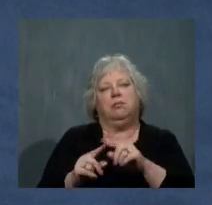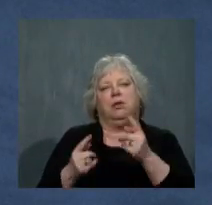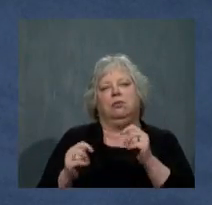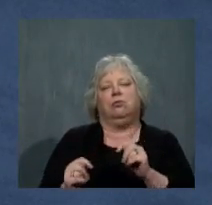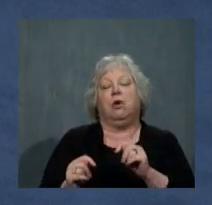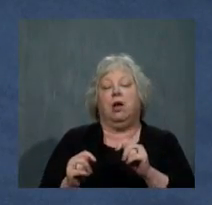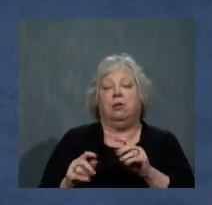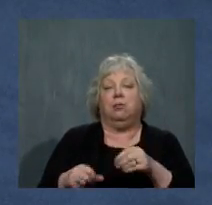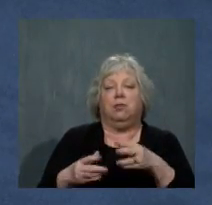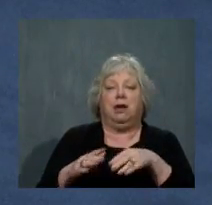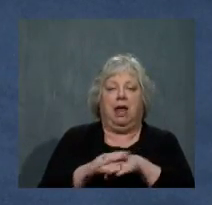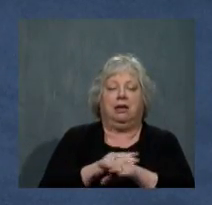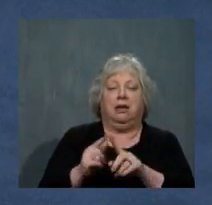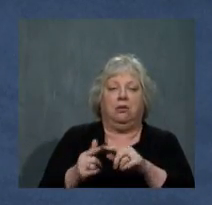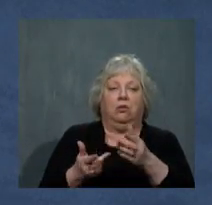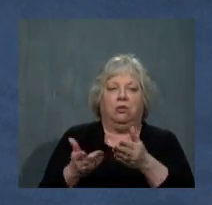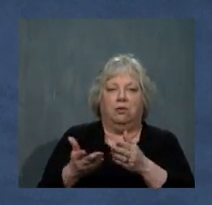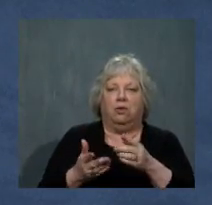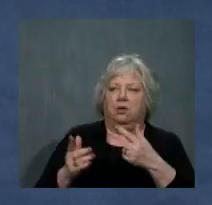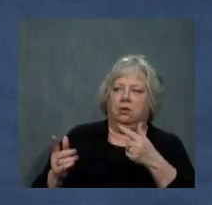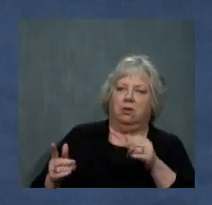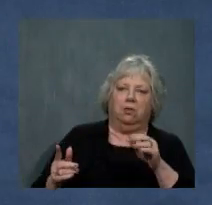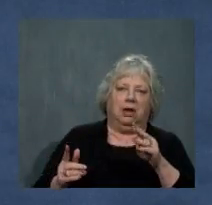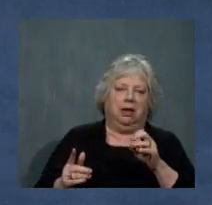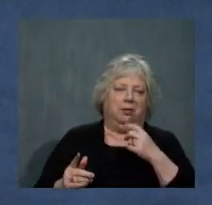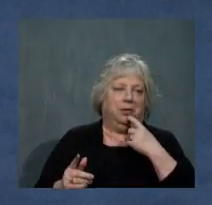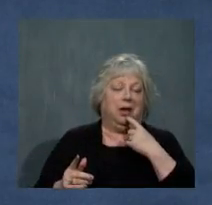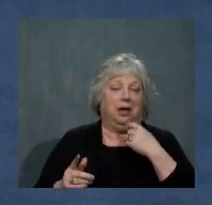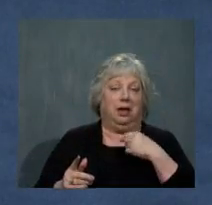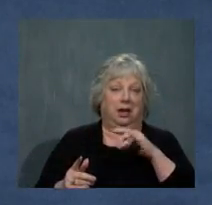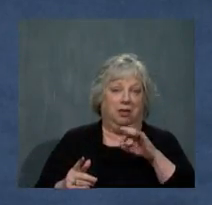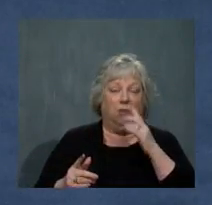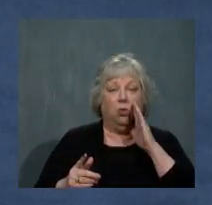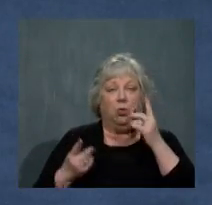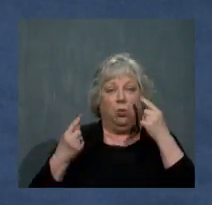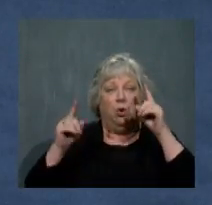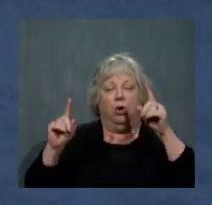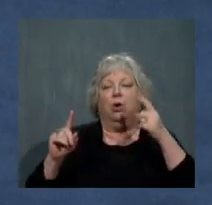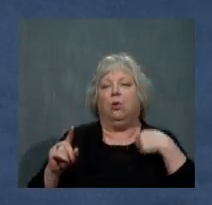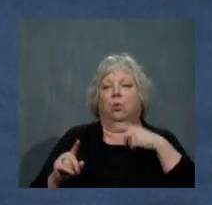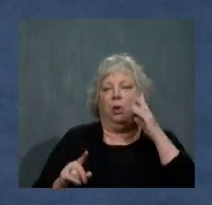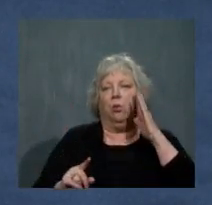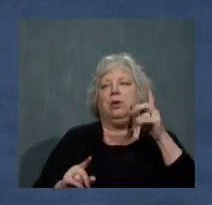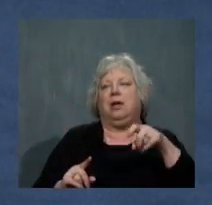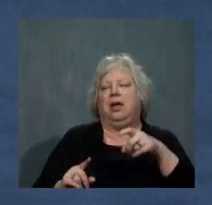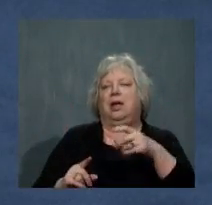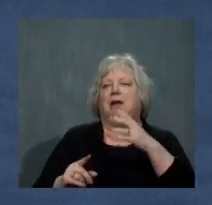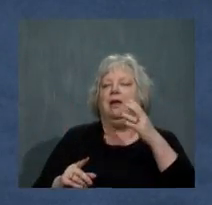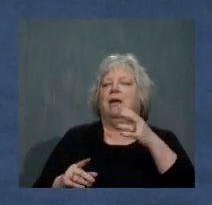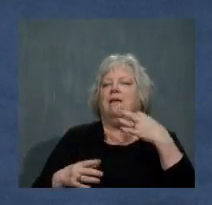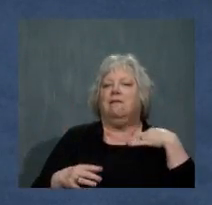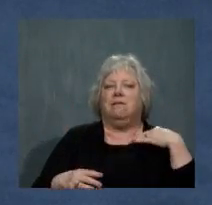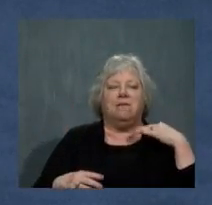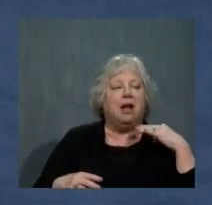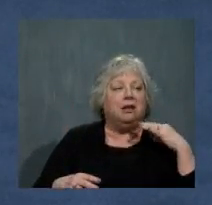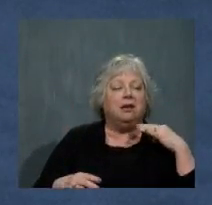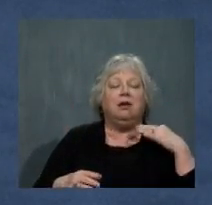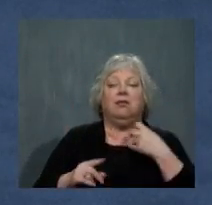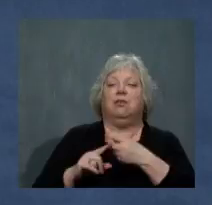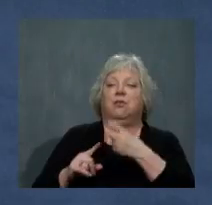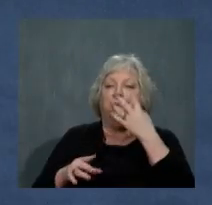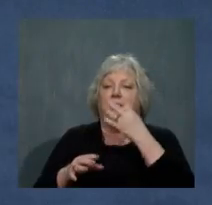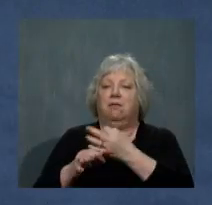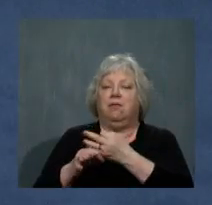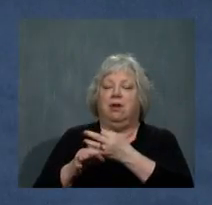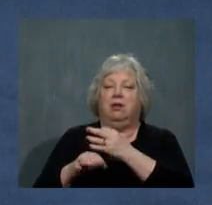was, if this is going to work, we're going to have volunteers from that same faith-based community to walk side by side with